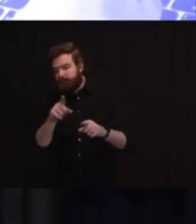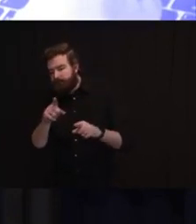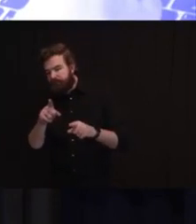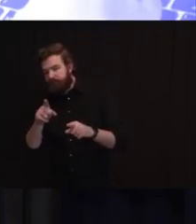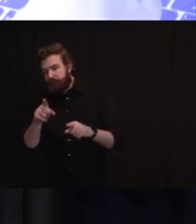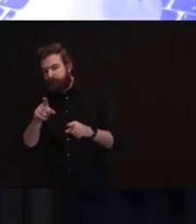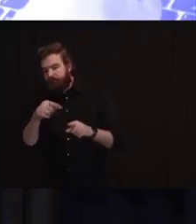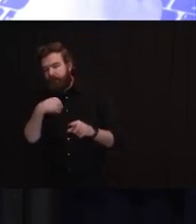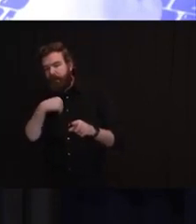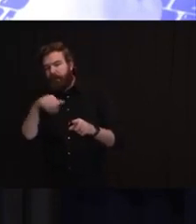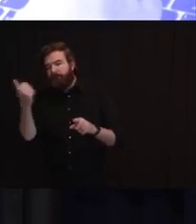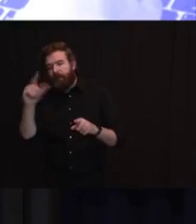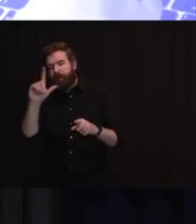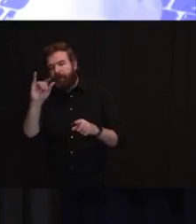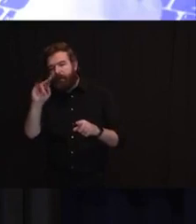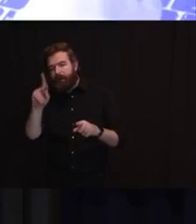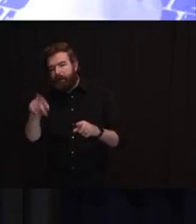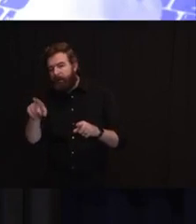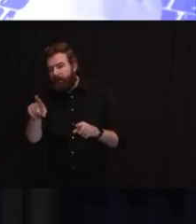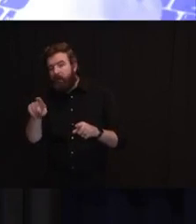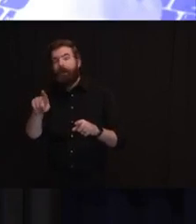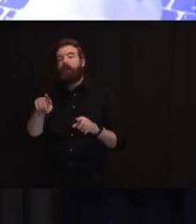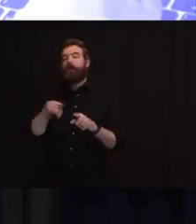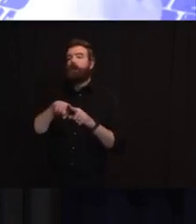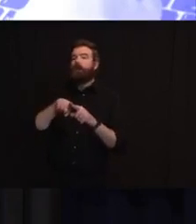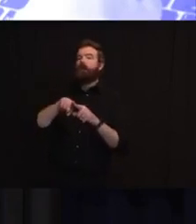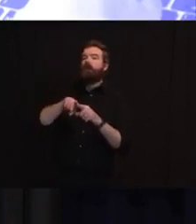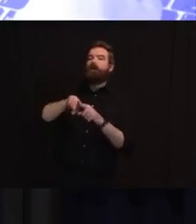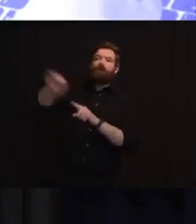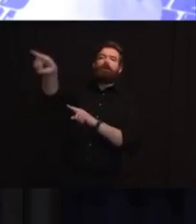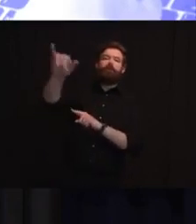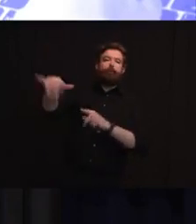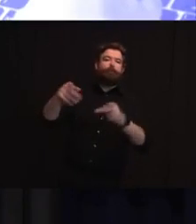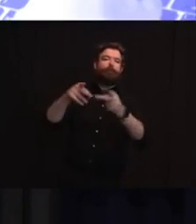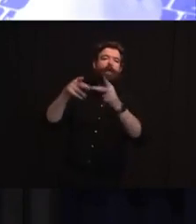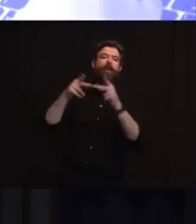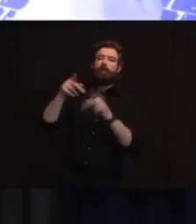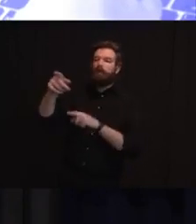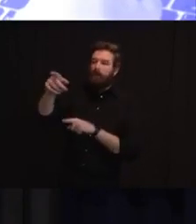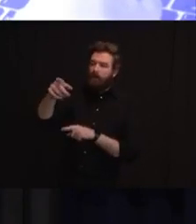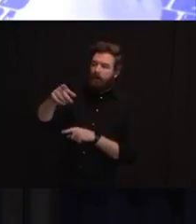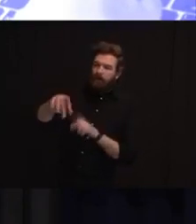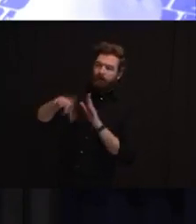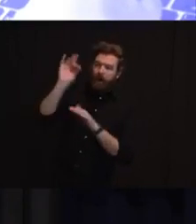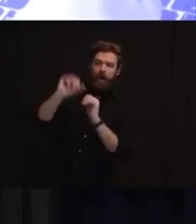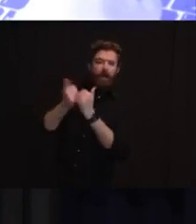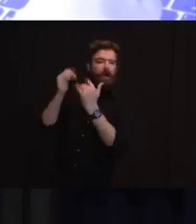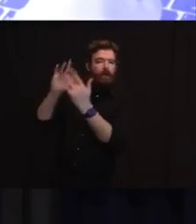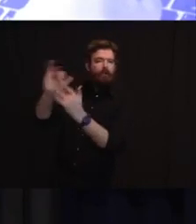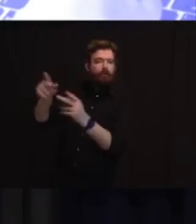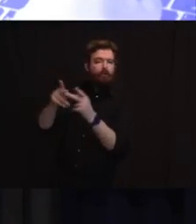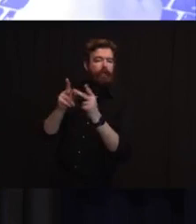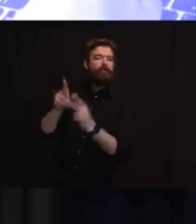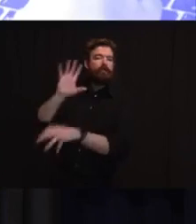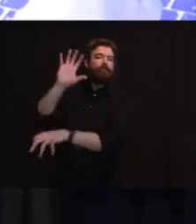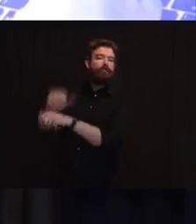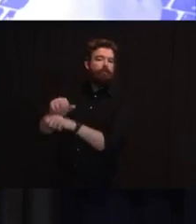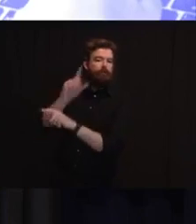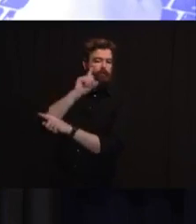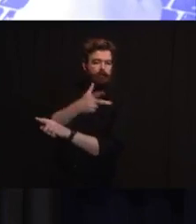on the site closest to you, and you can call or register through the link to those that are not